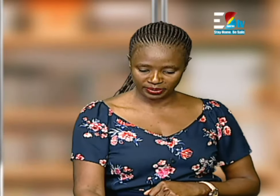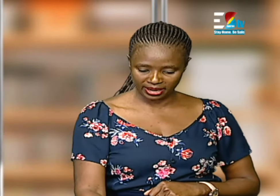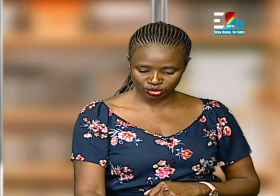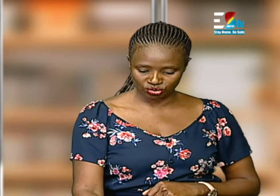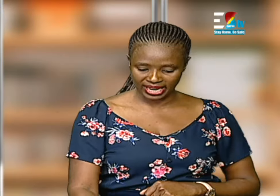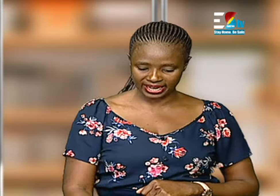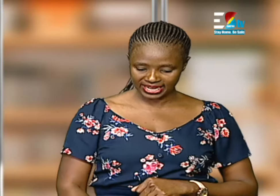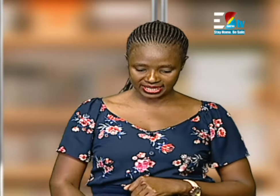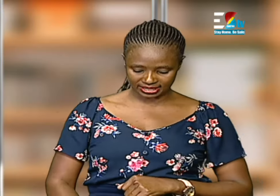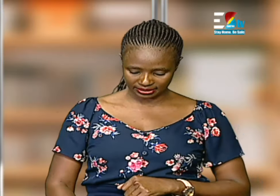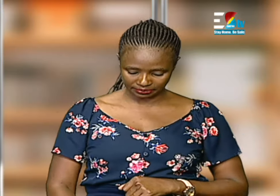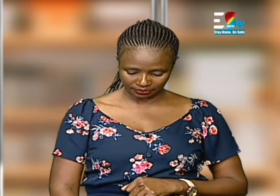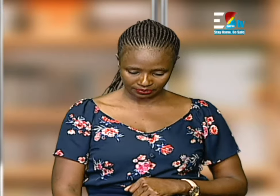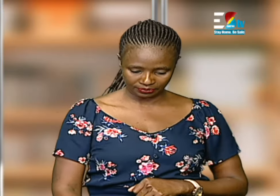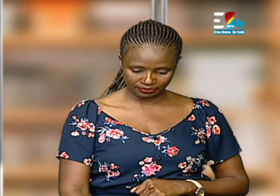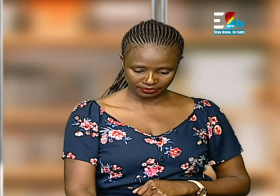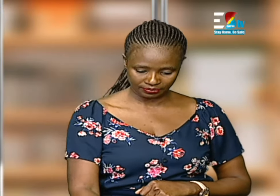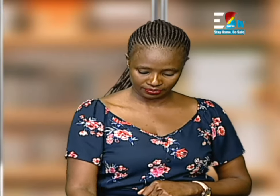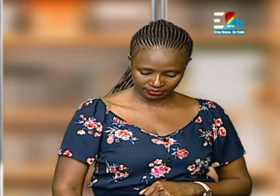You should be able to narrate.